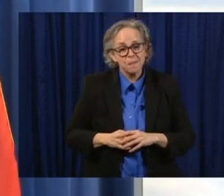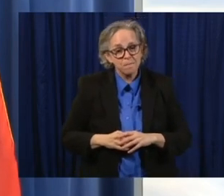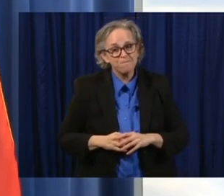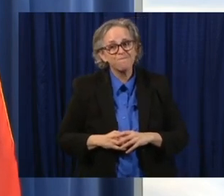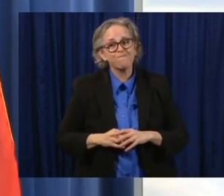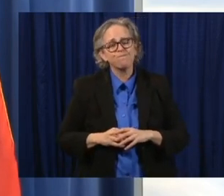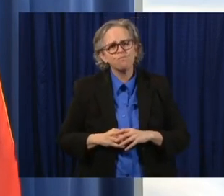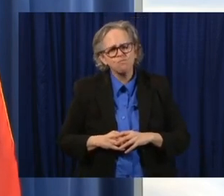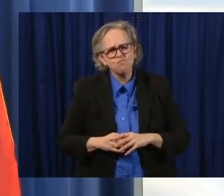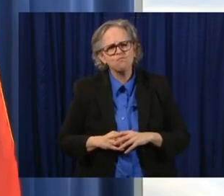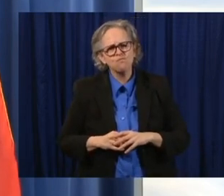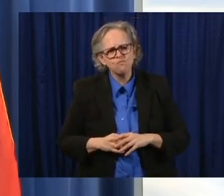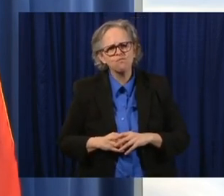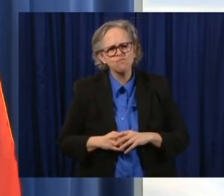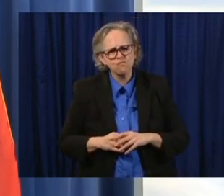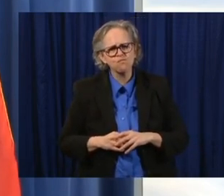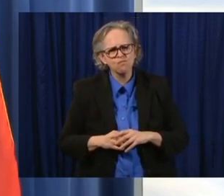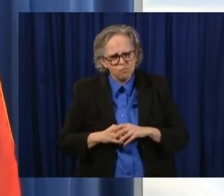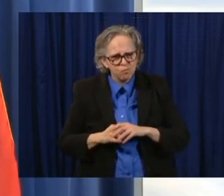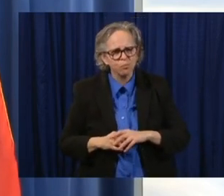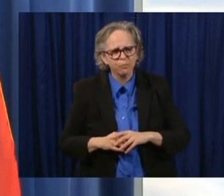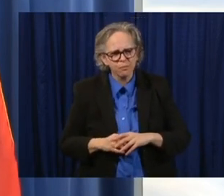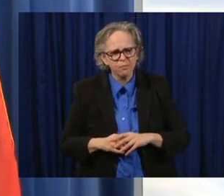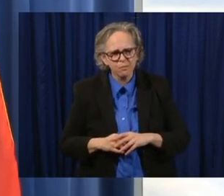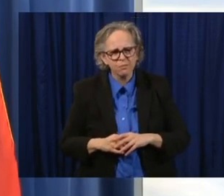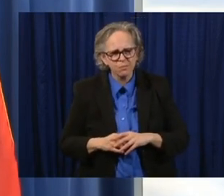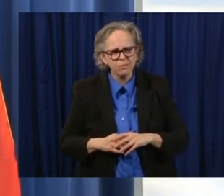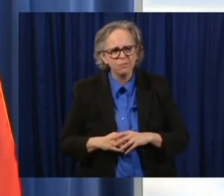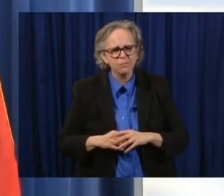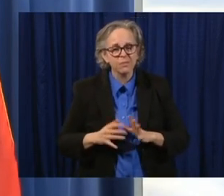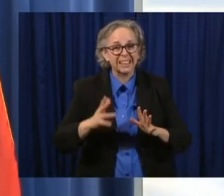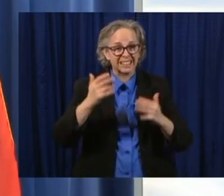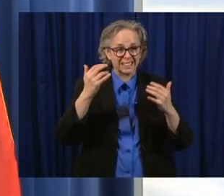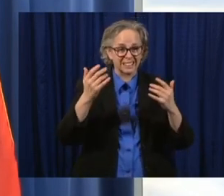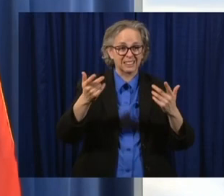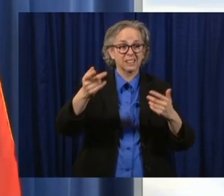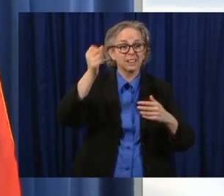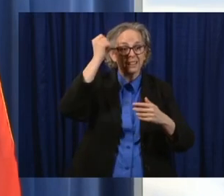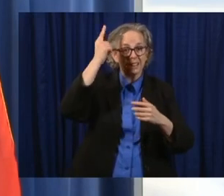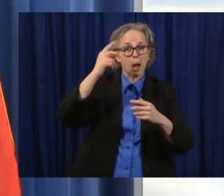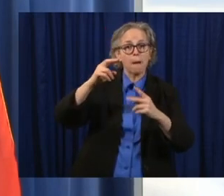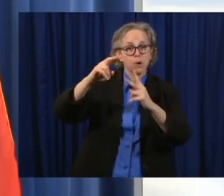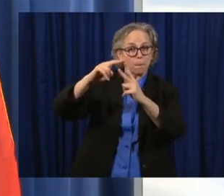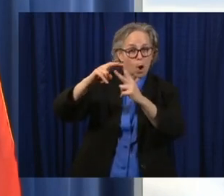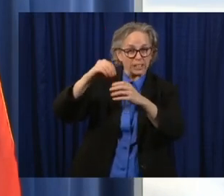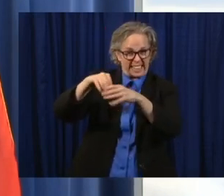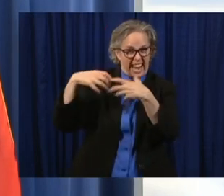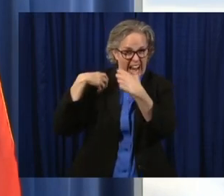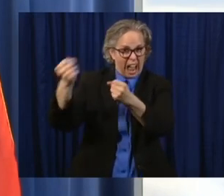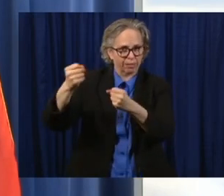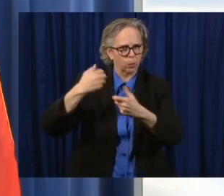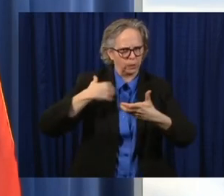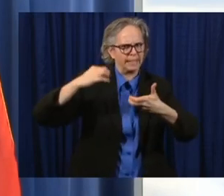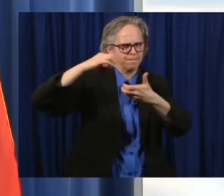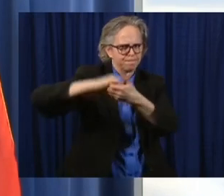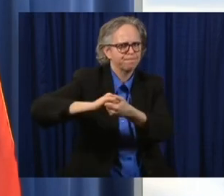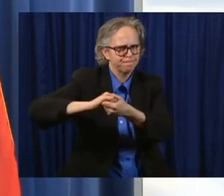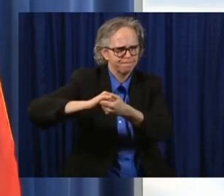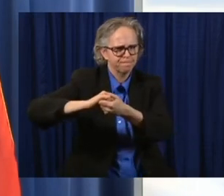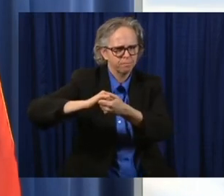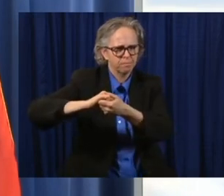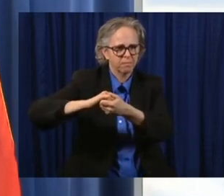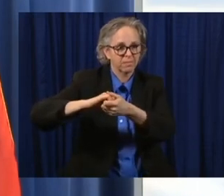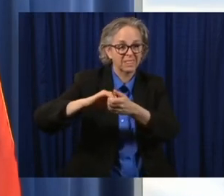we are partnering with Partners in Health, and I mentioned them several days ago. A group based in